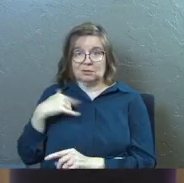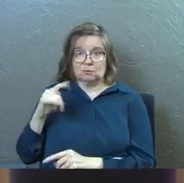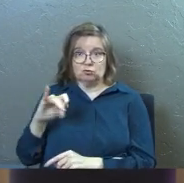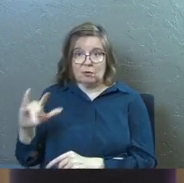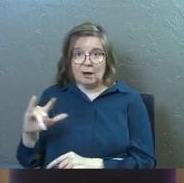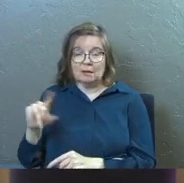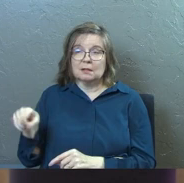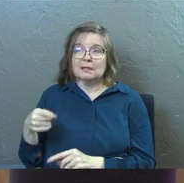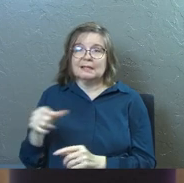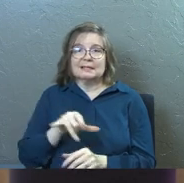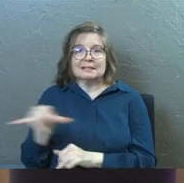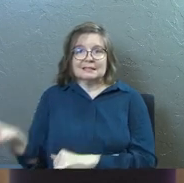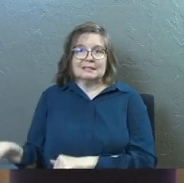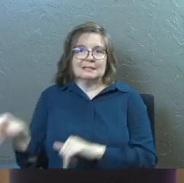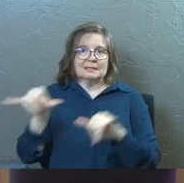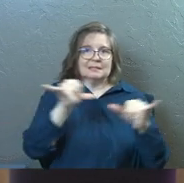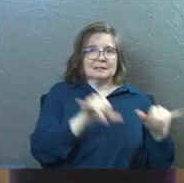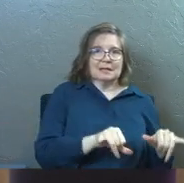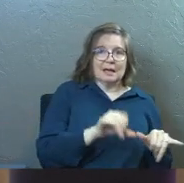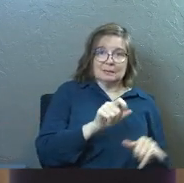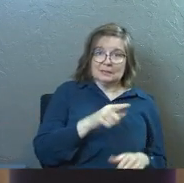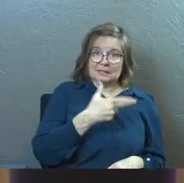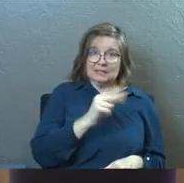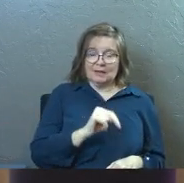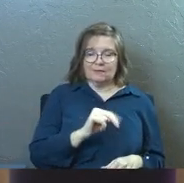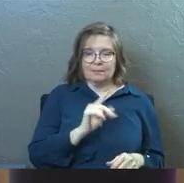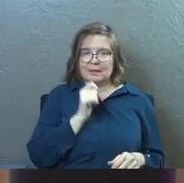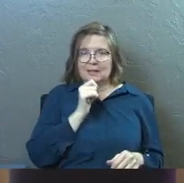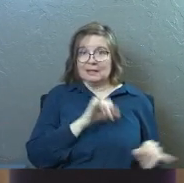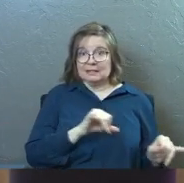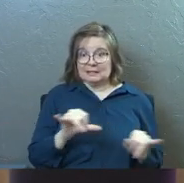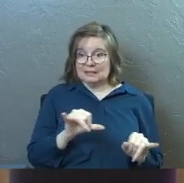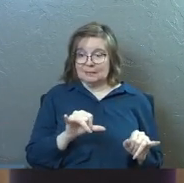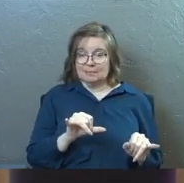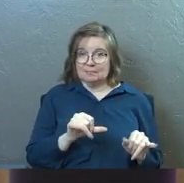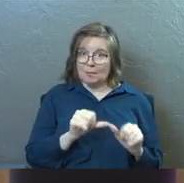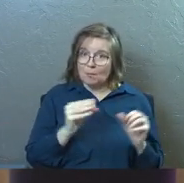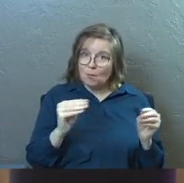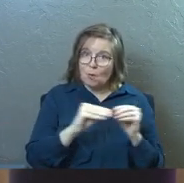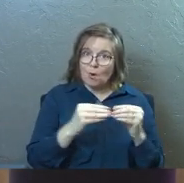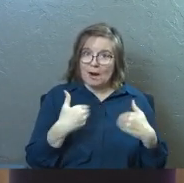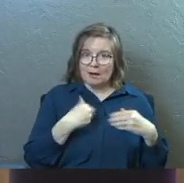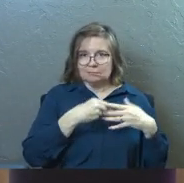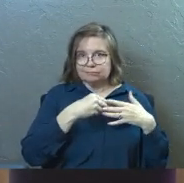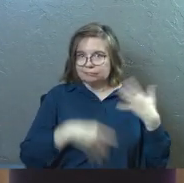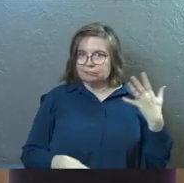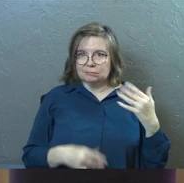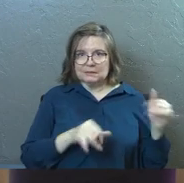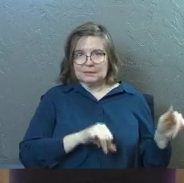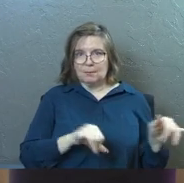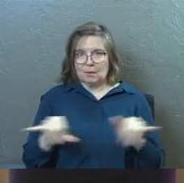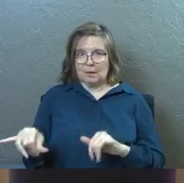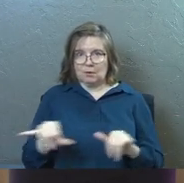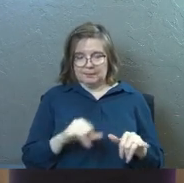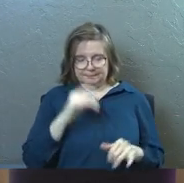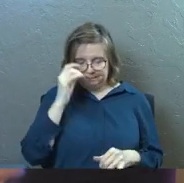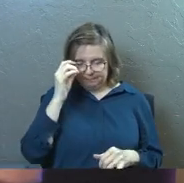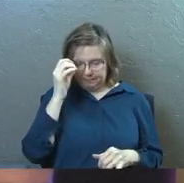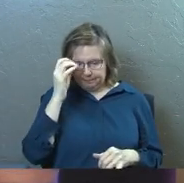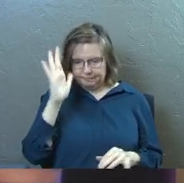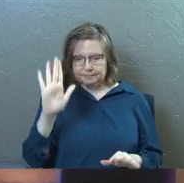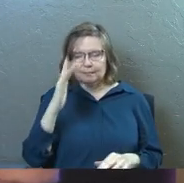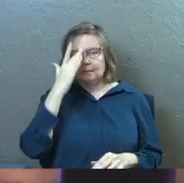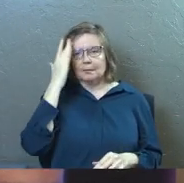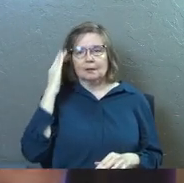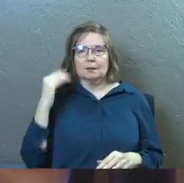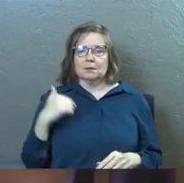trial. It's the same thing with Stephen, and that's not where the similarities end. There's a whole lot more. Okay, so